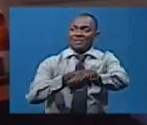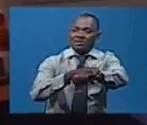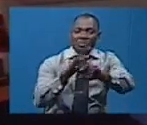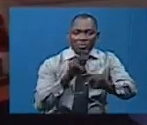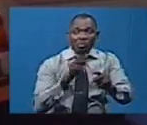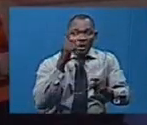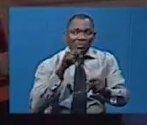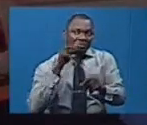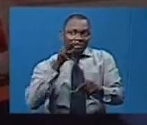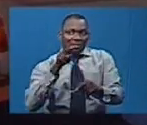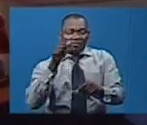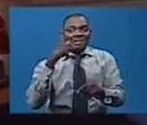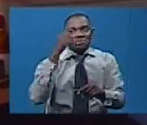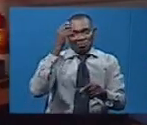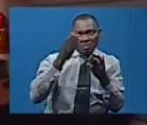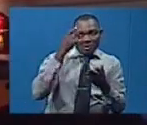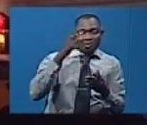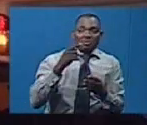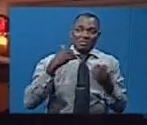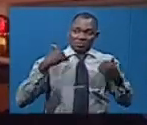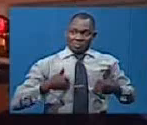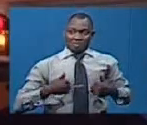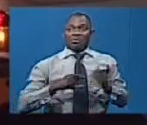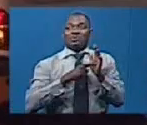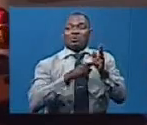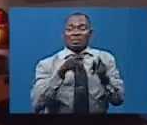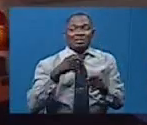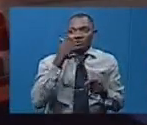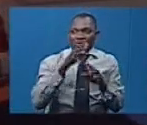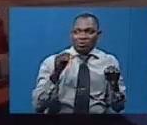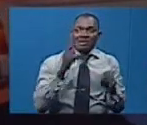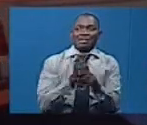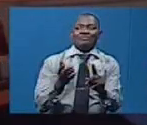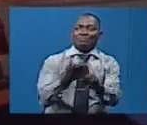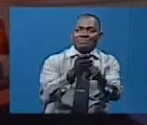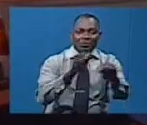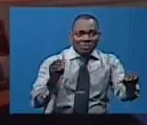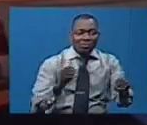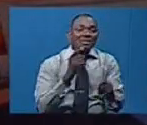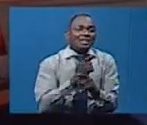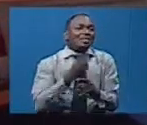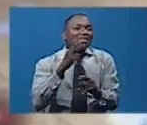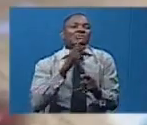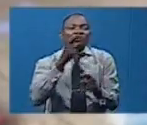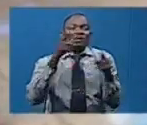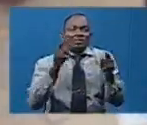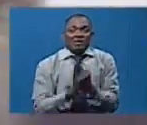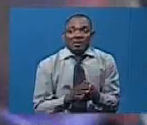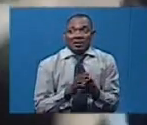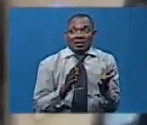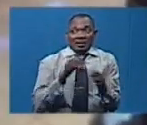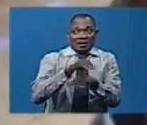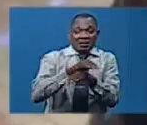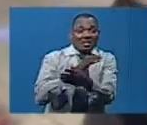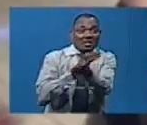up just because they are in town and they dress in a manner that which people claim is unacceptable. Here at